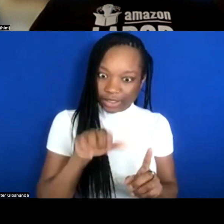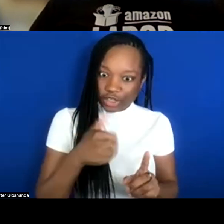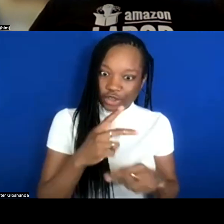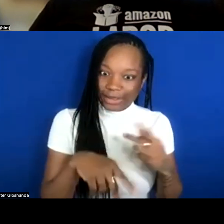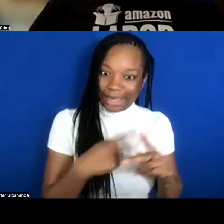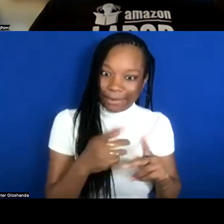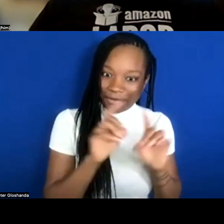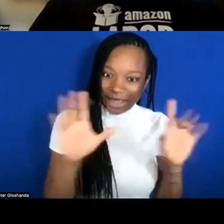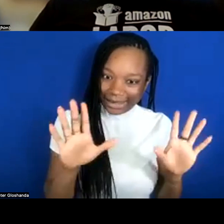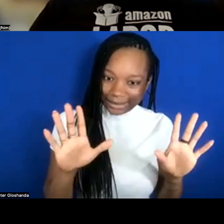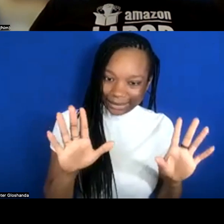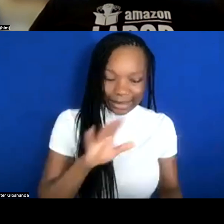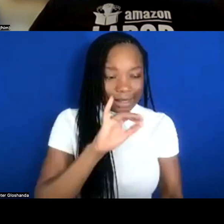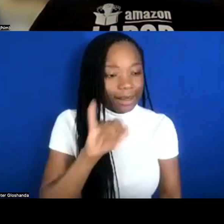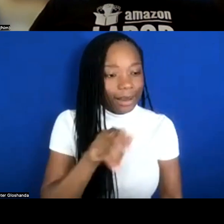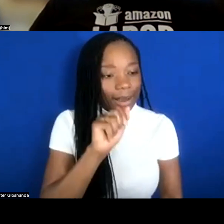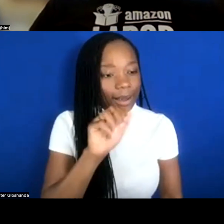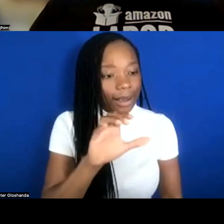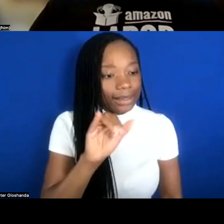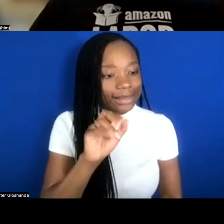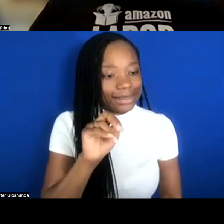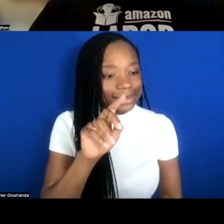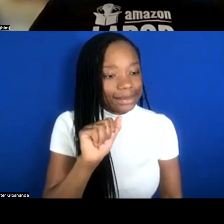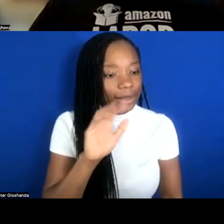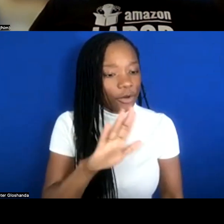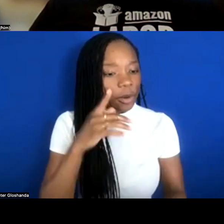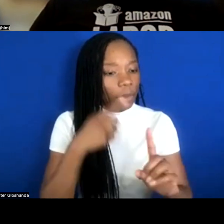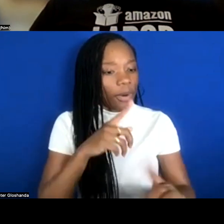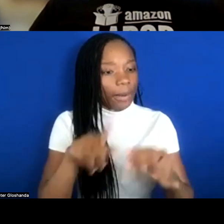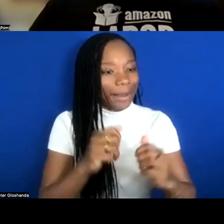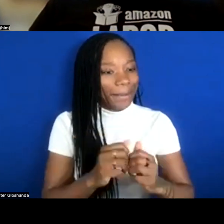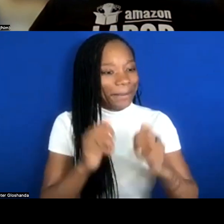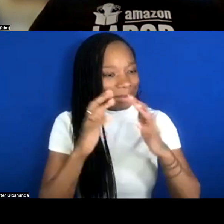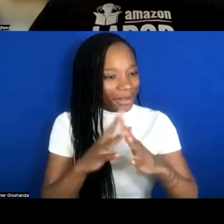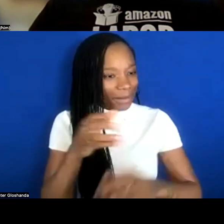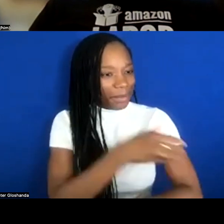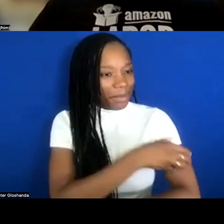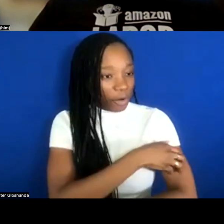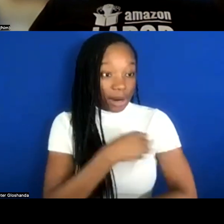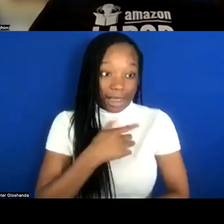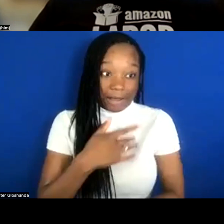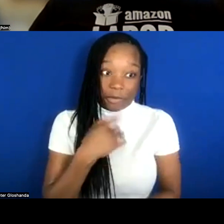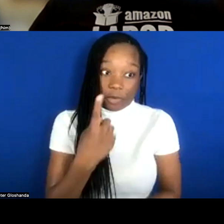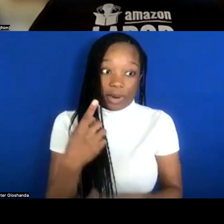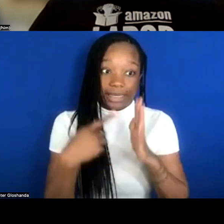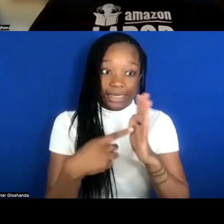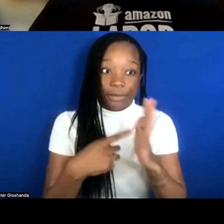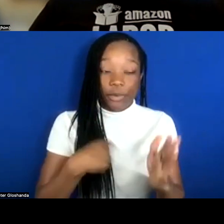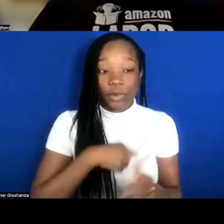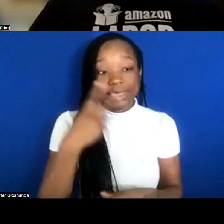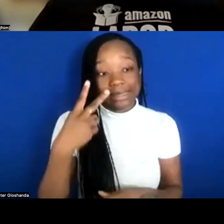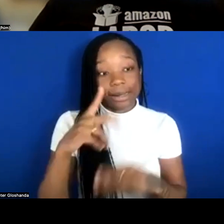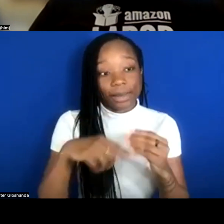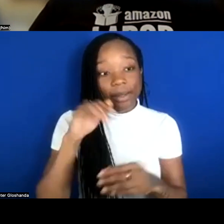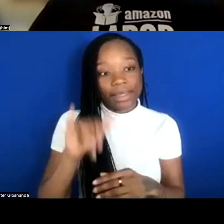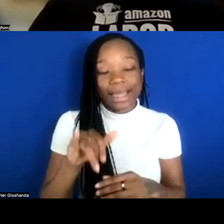saying right now, Jacinta, about like that building that power, right? And I feel like an example of what we've seen about that is like